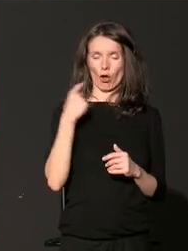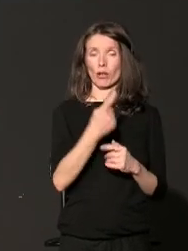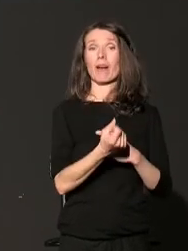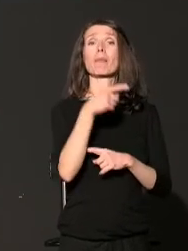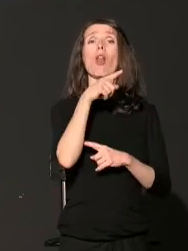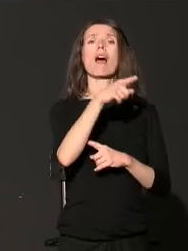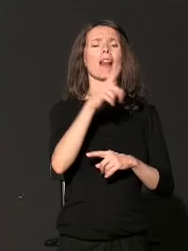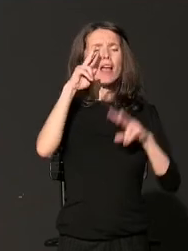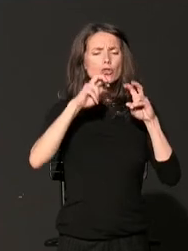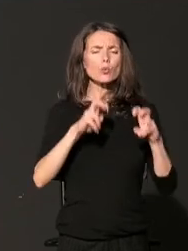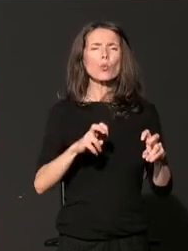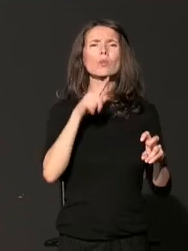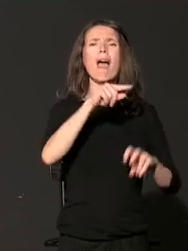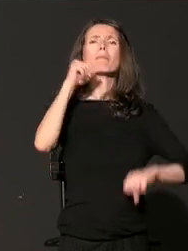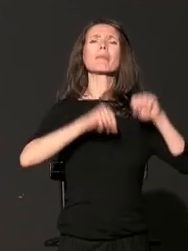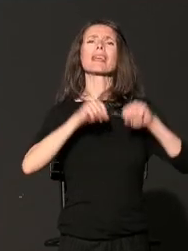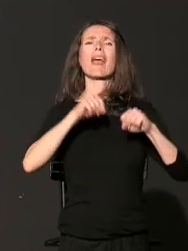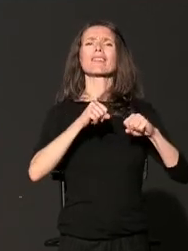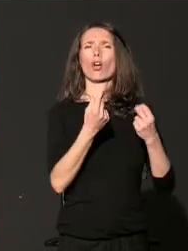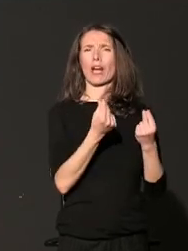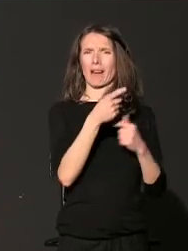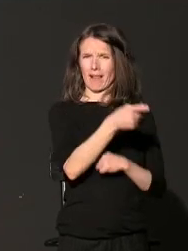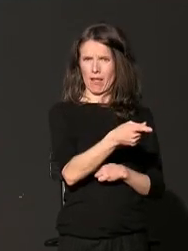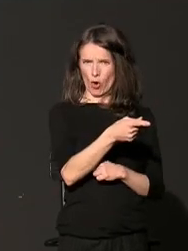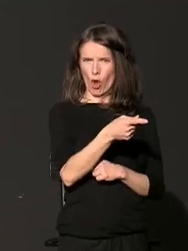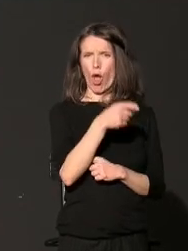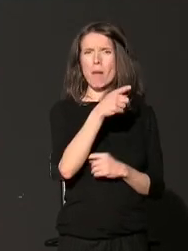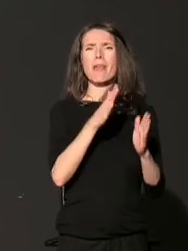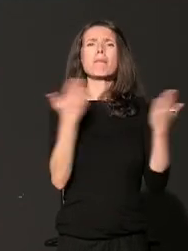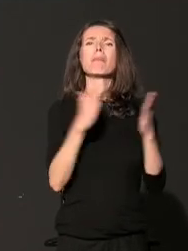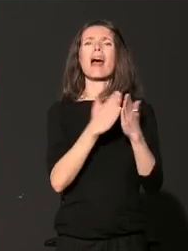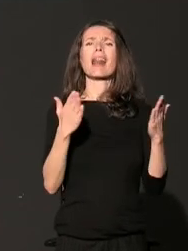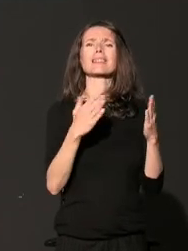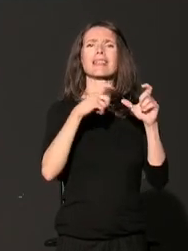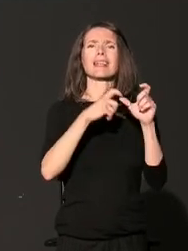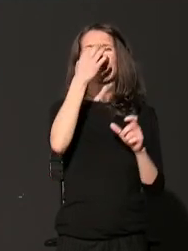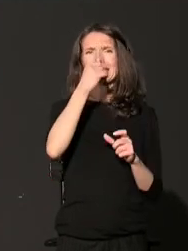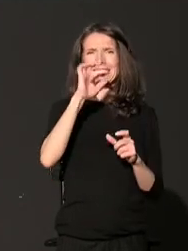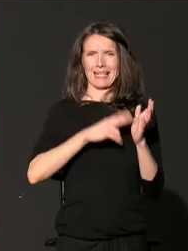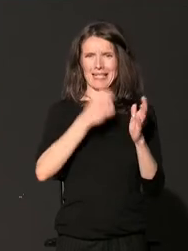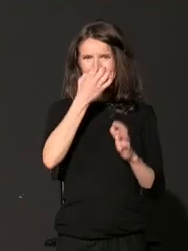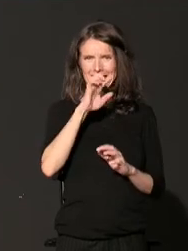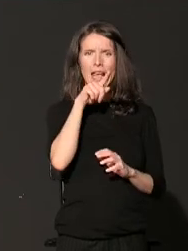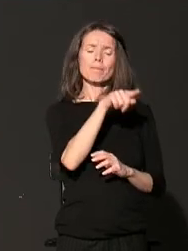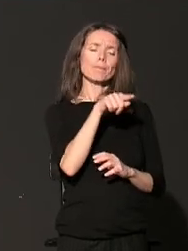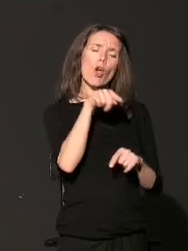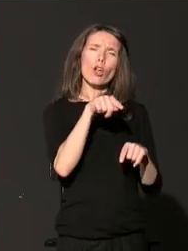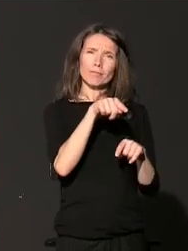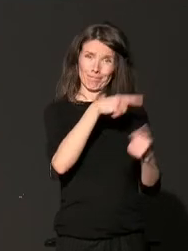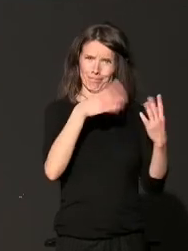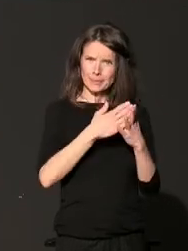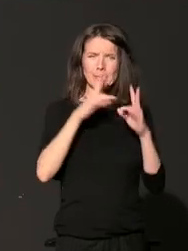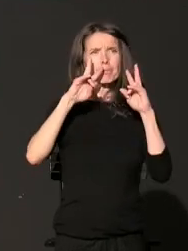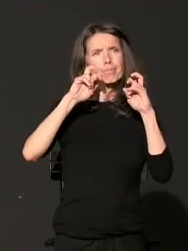researching people's civic generosity and their willingness if they found a wallet lying on the ground, would they